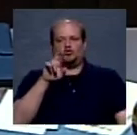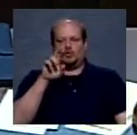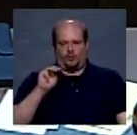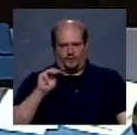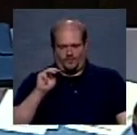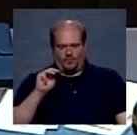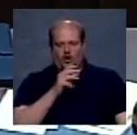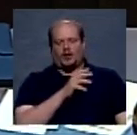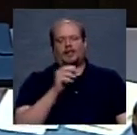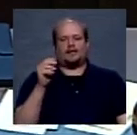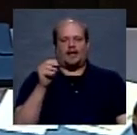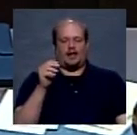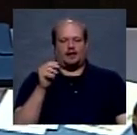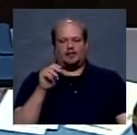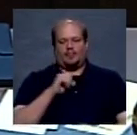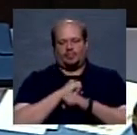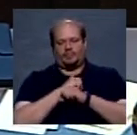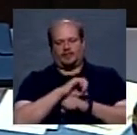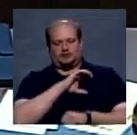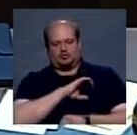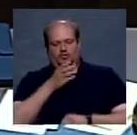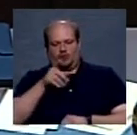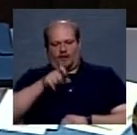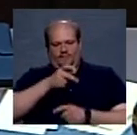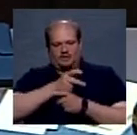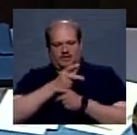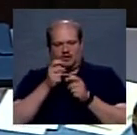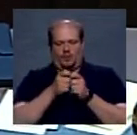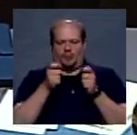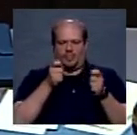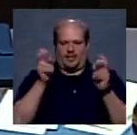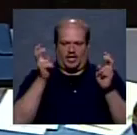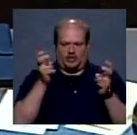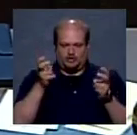fact, and the security there has to deal with the issue. So